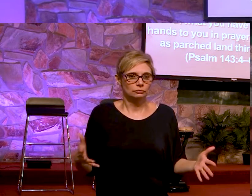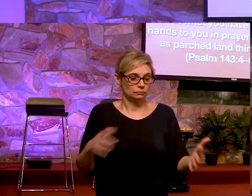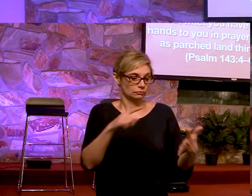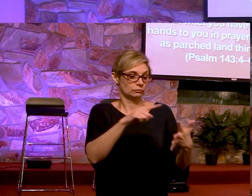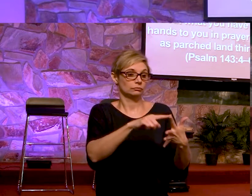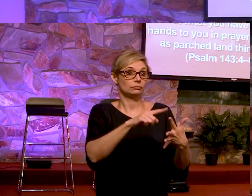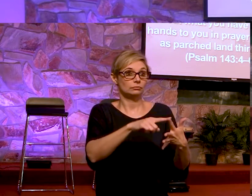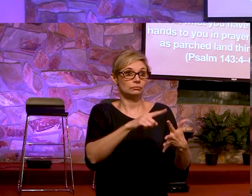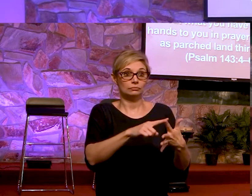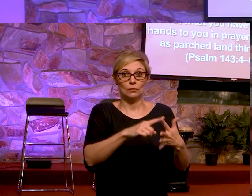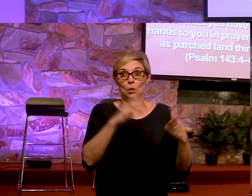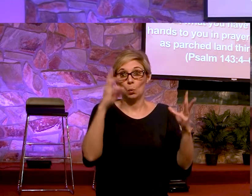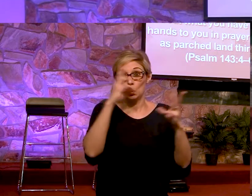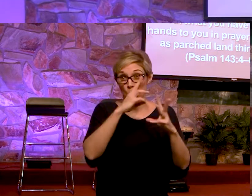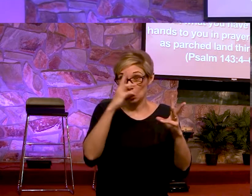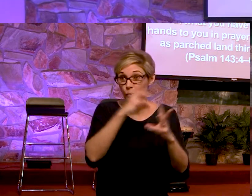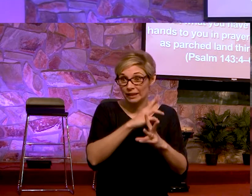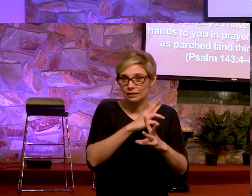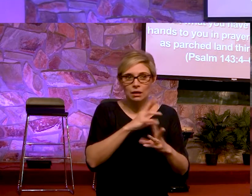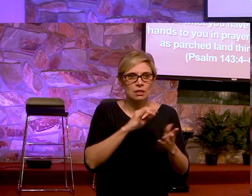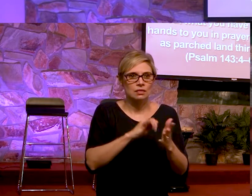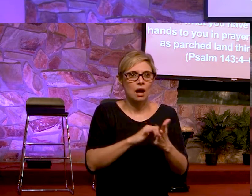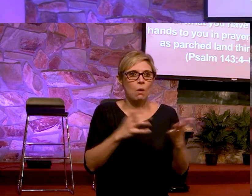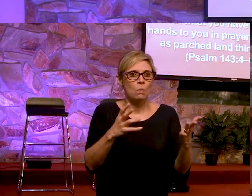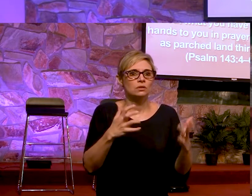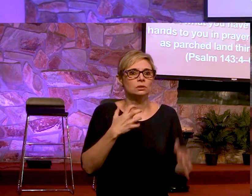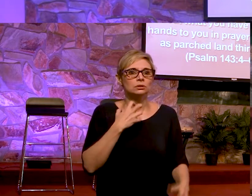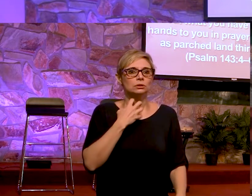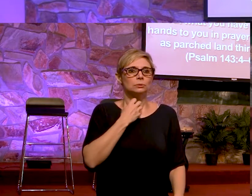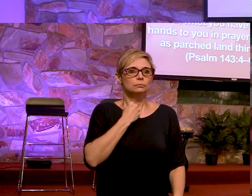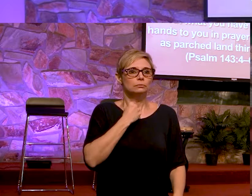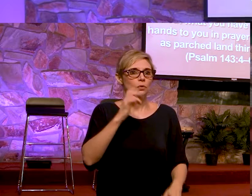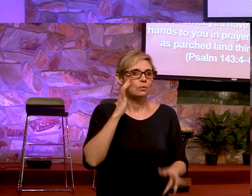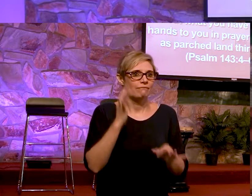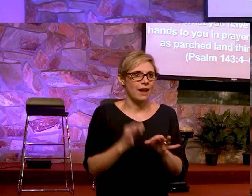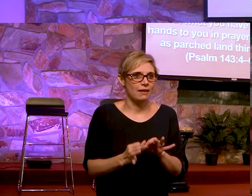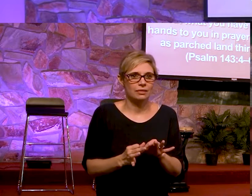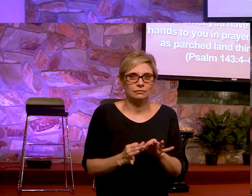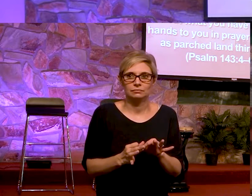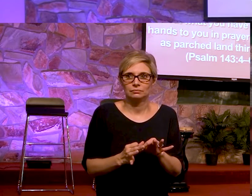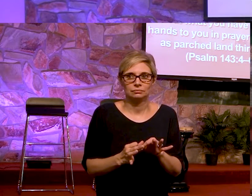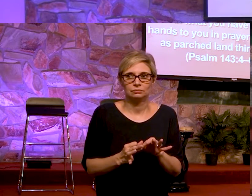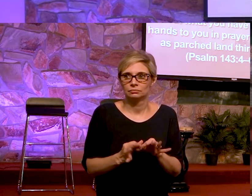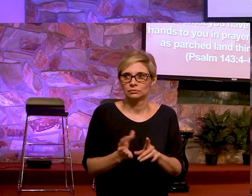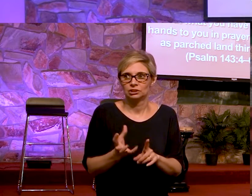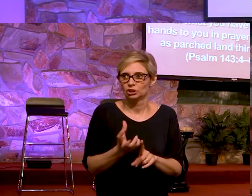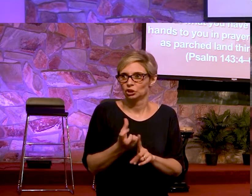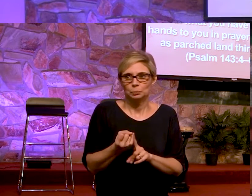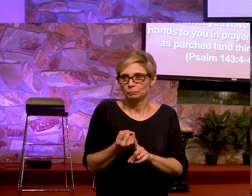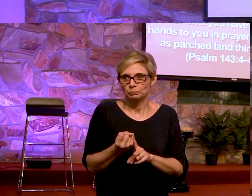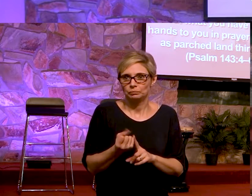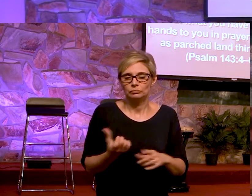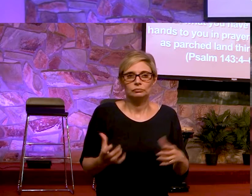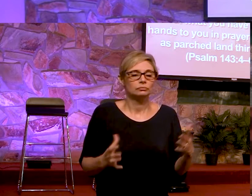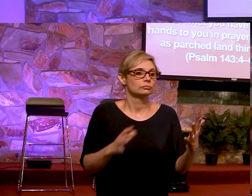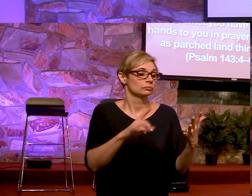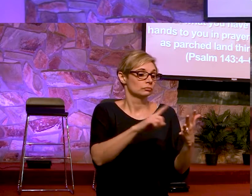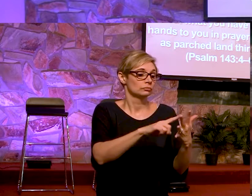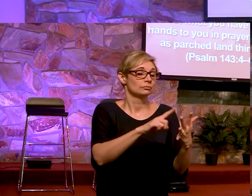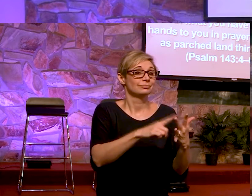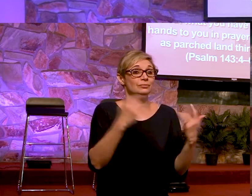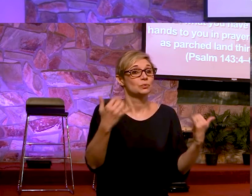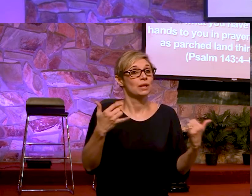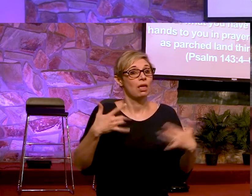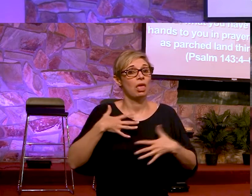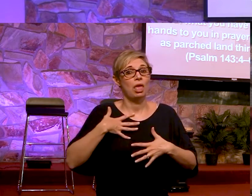worry. That giant wants to choke your faith. This morning I want us to look at the giant called